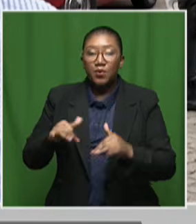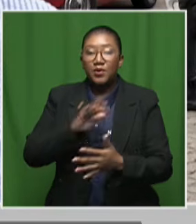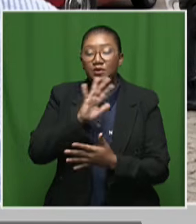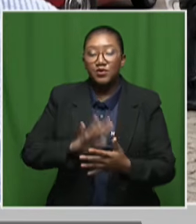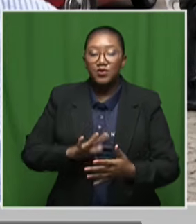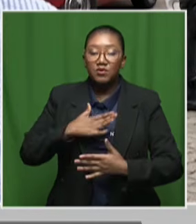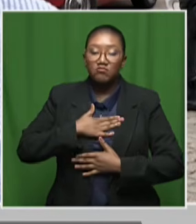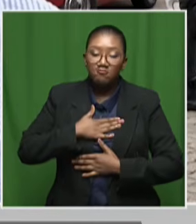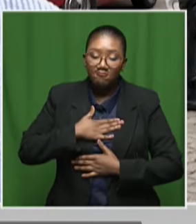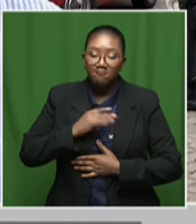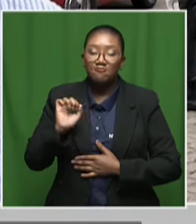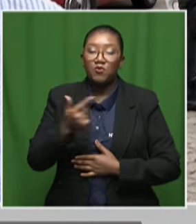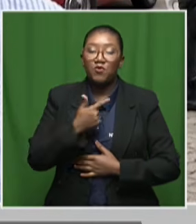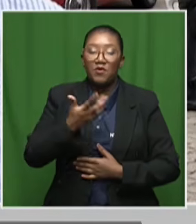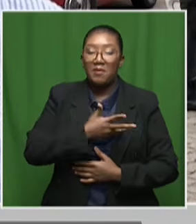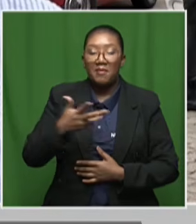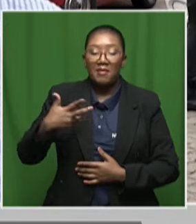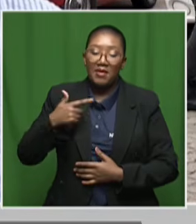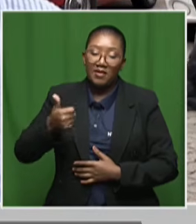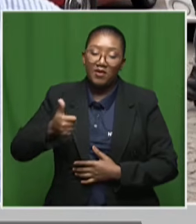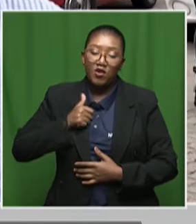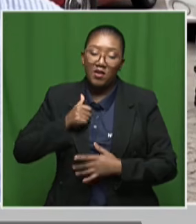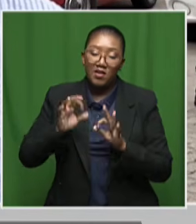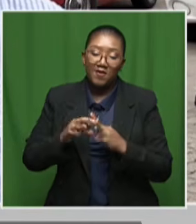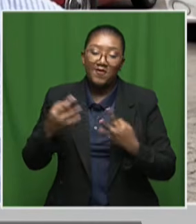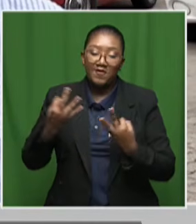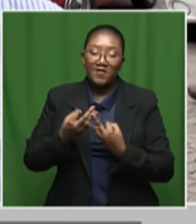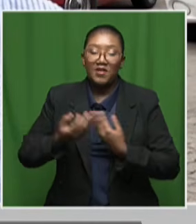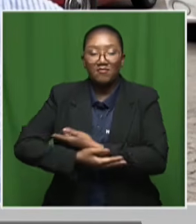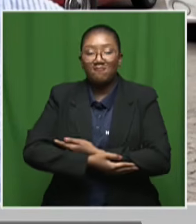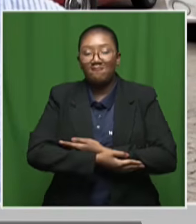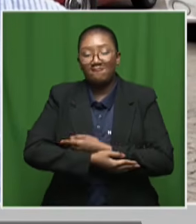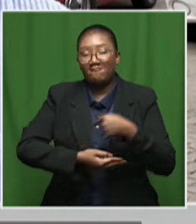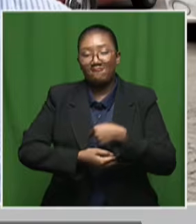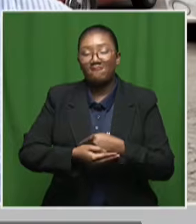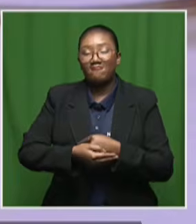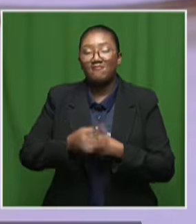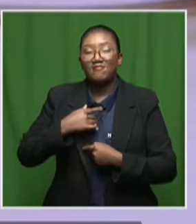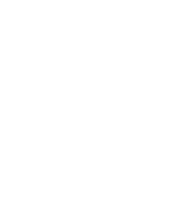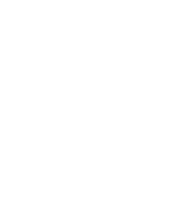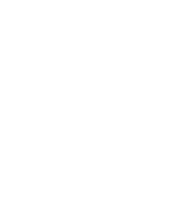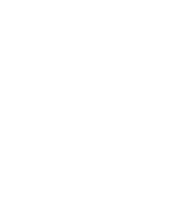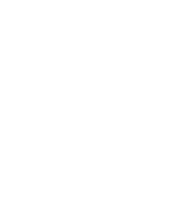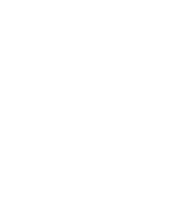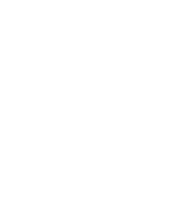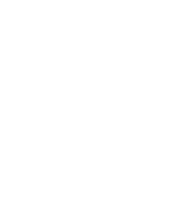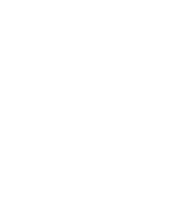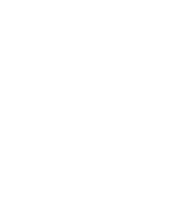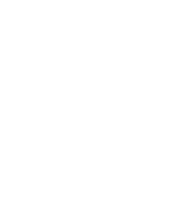all those involved all the best of luck as they try and assist Caleb there with his rare condition.